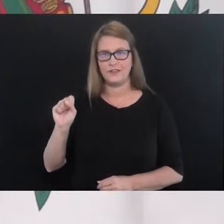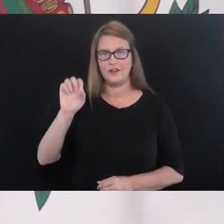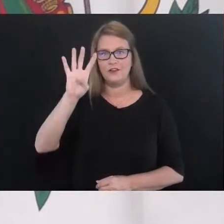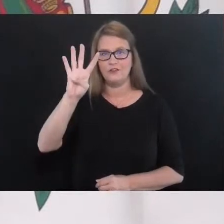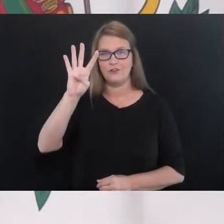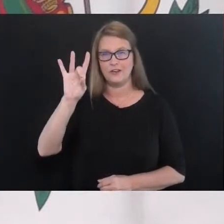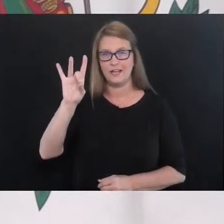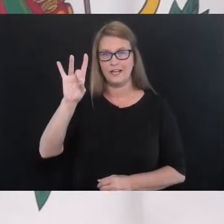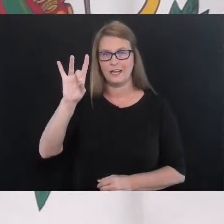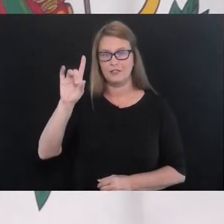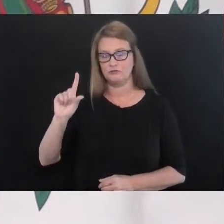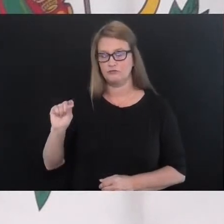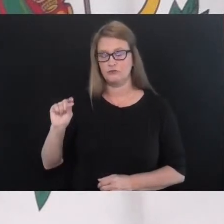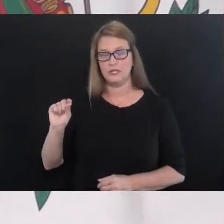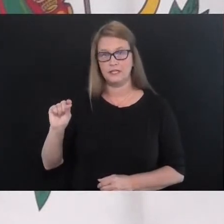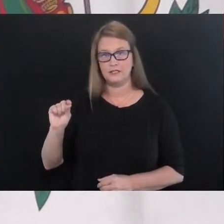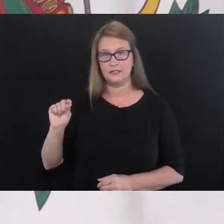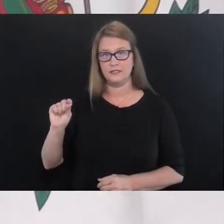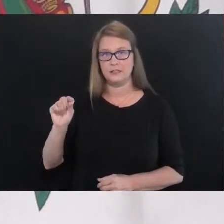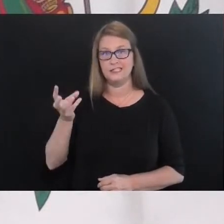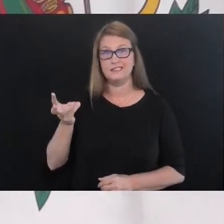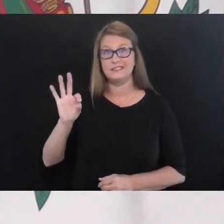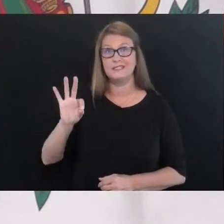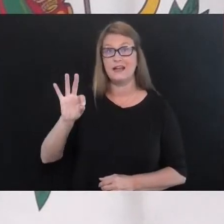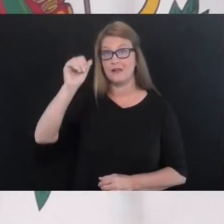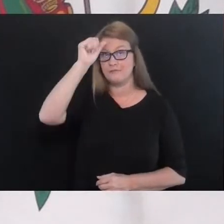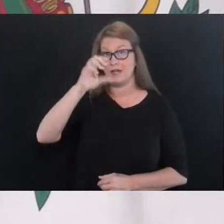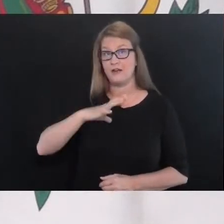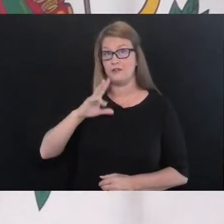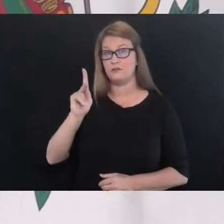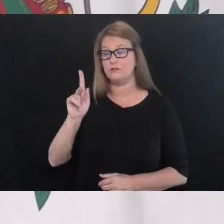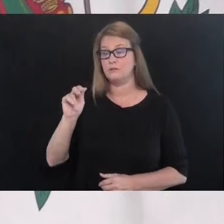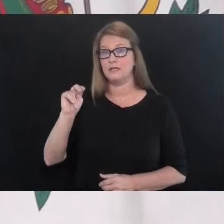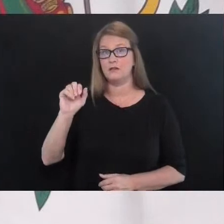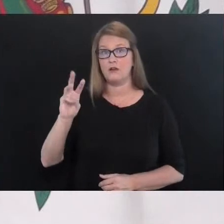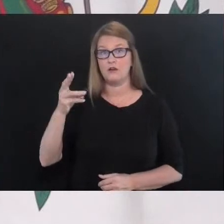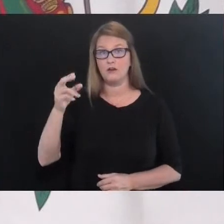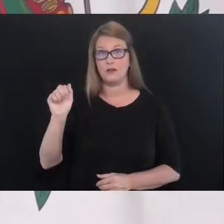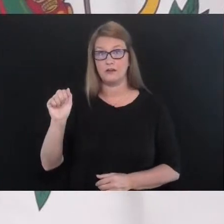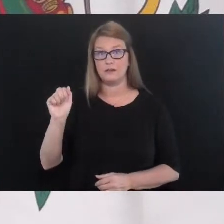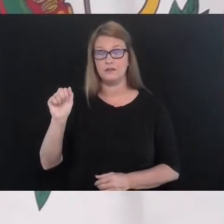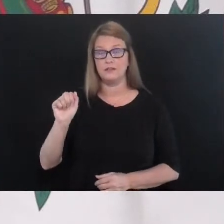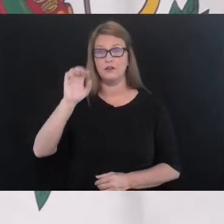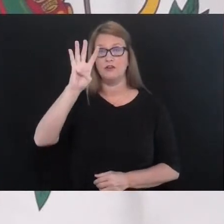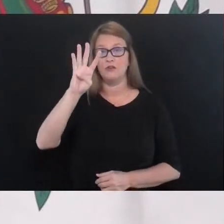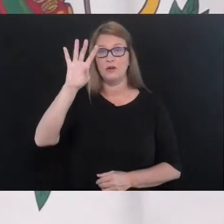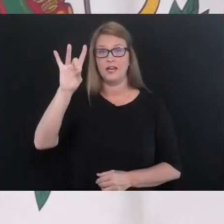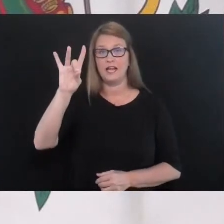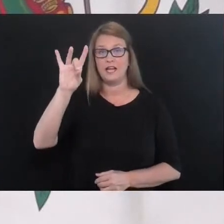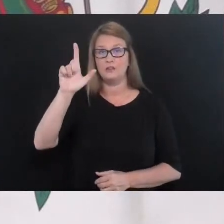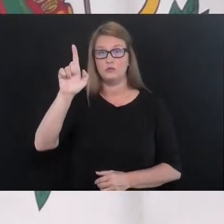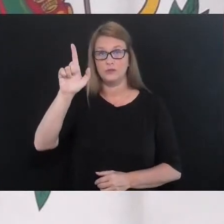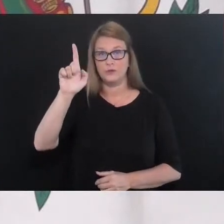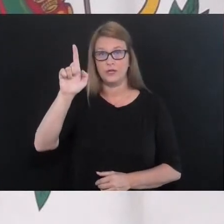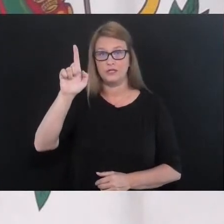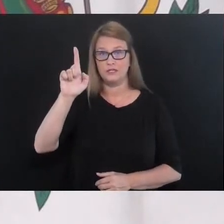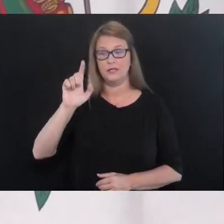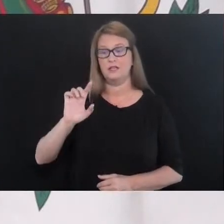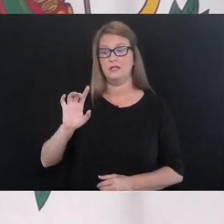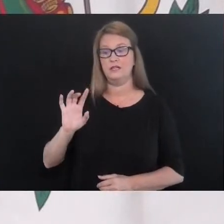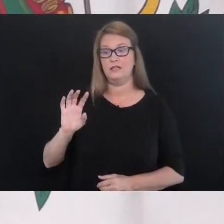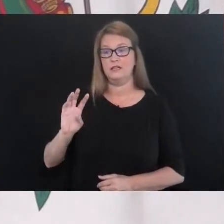The 4,820th death, a 69-year-old male from Kanawha County. The 4,821st death,